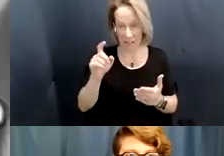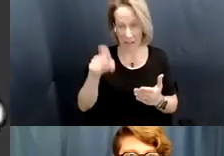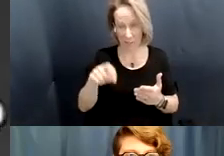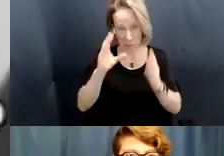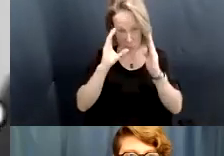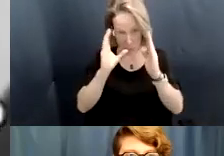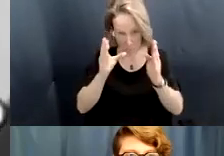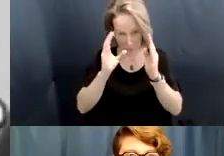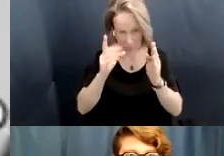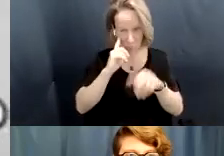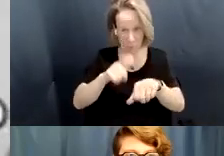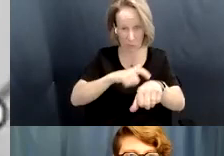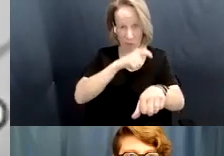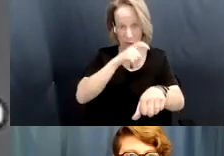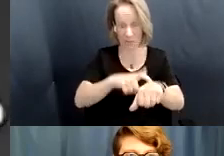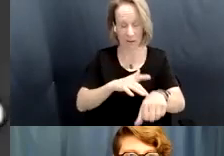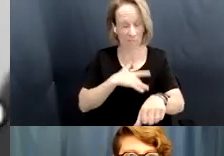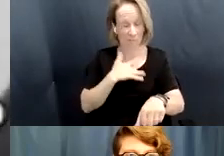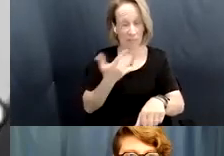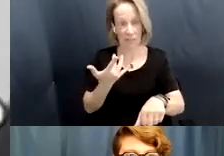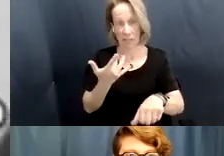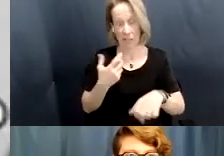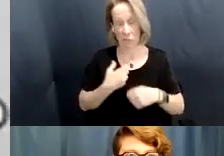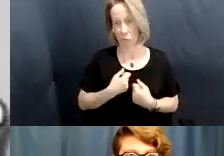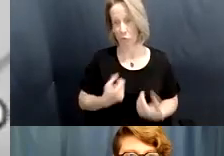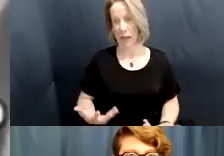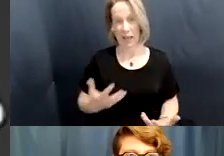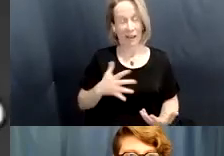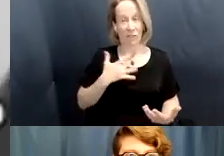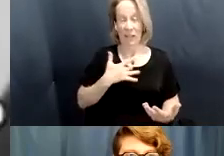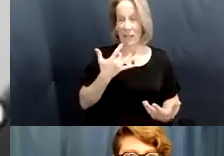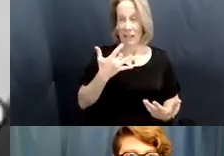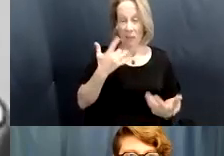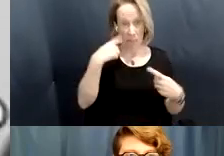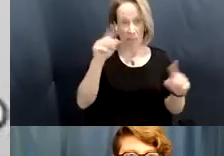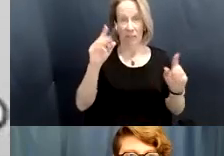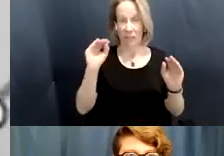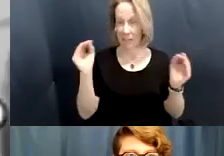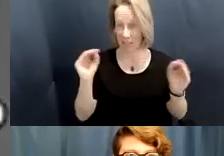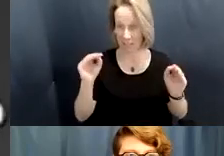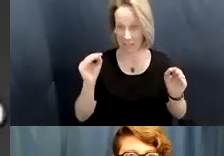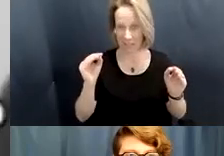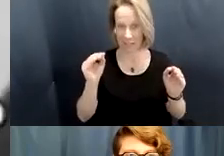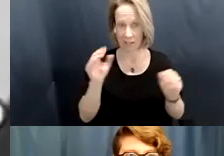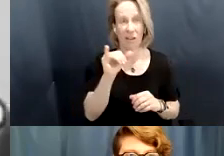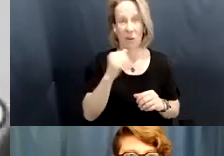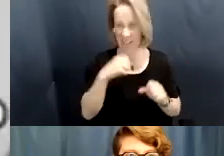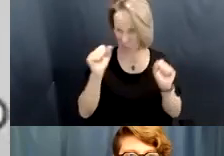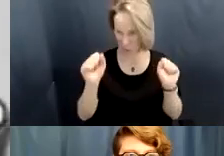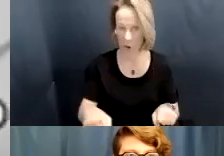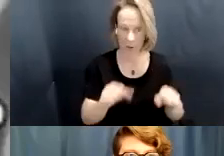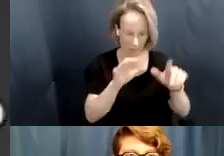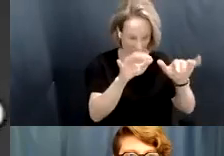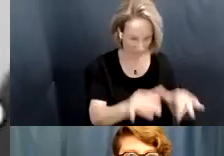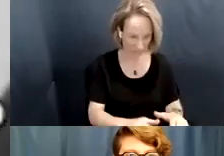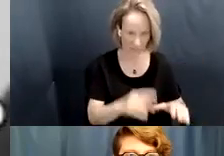drained while having accomplished absolutely nothing, right? You know, when you're like, that could have been an email, that could have been